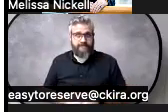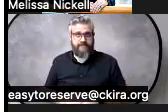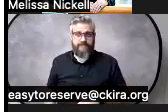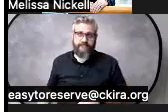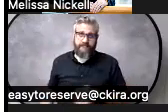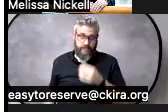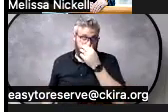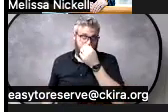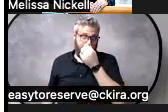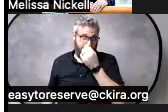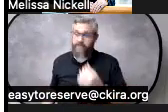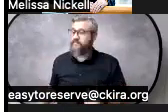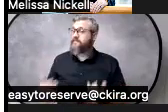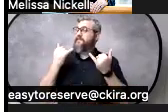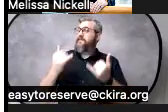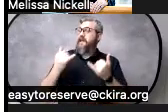Now, for the